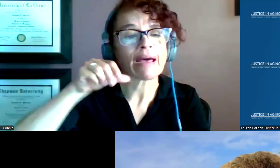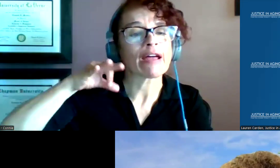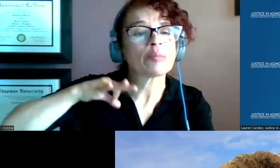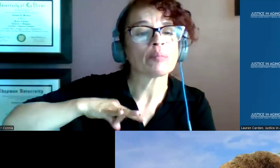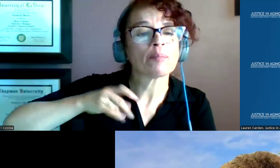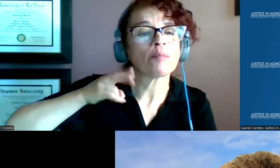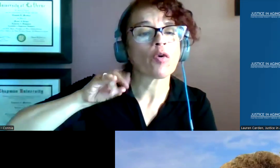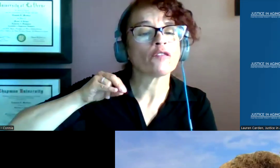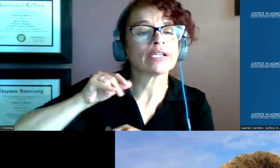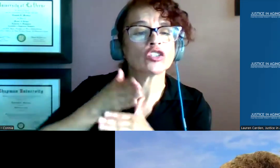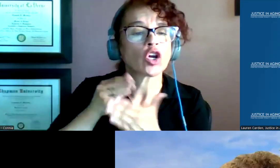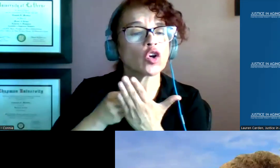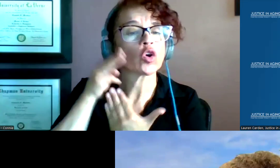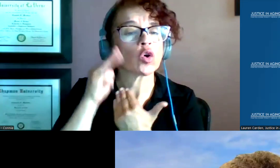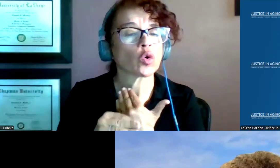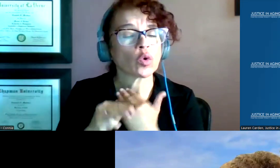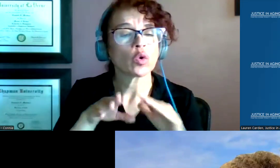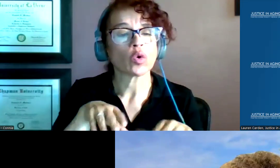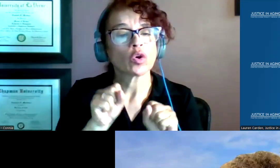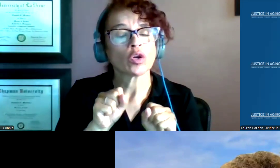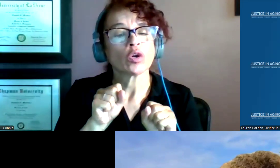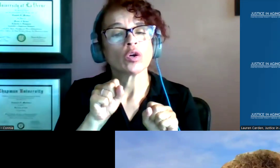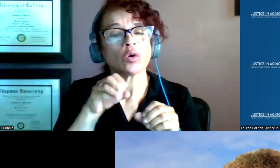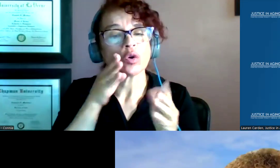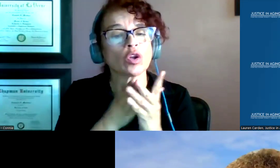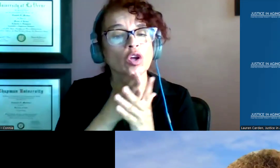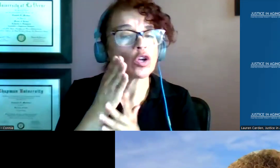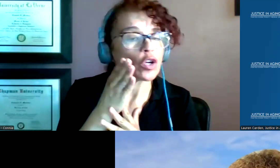sharing programs by exempting the income received